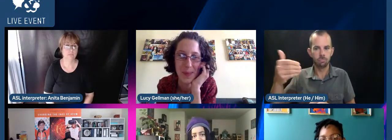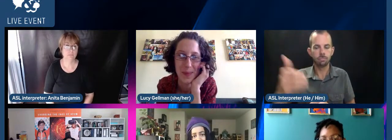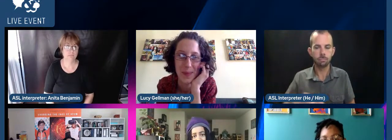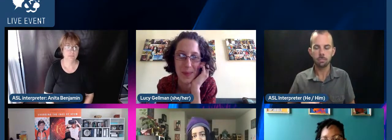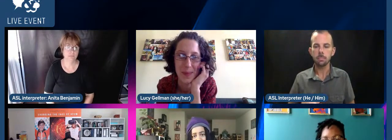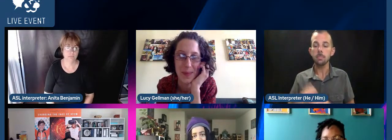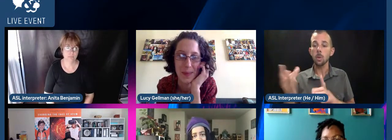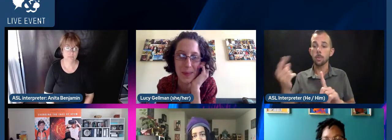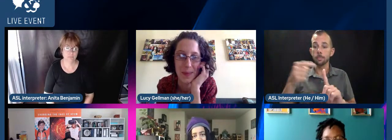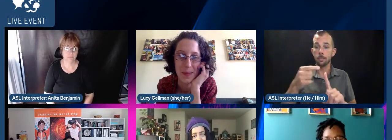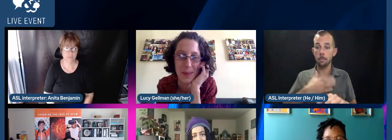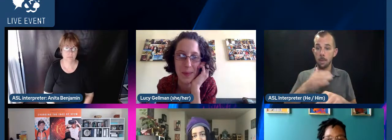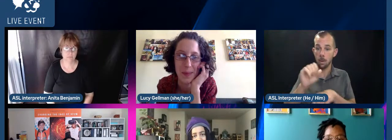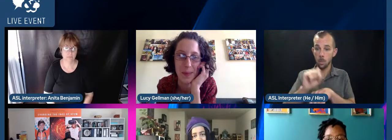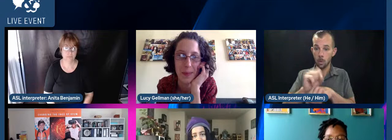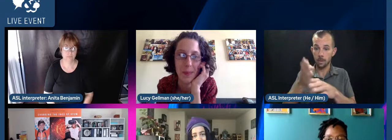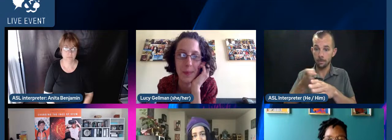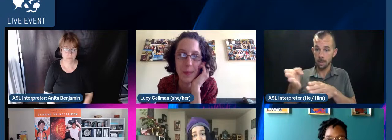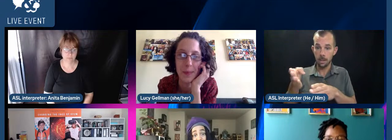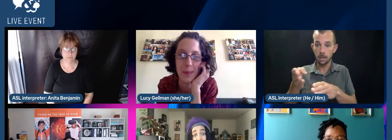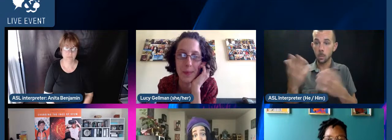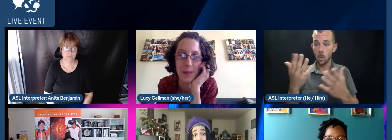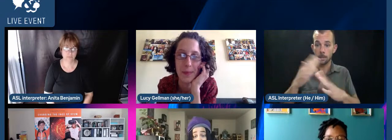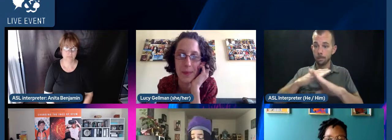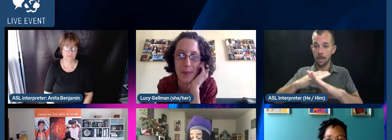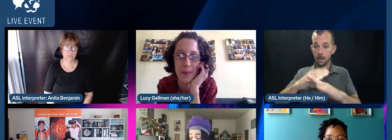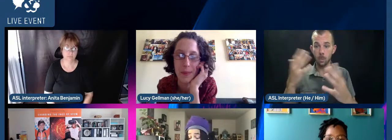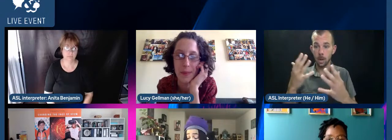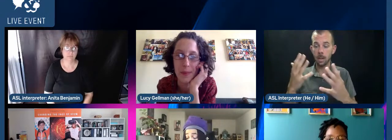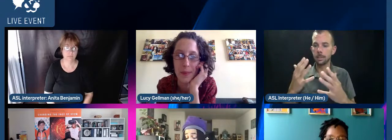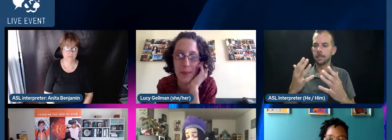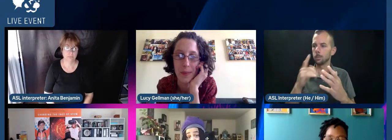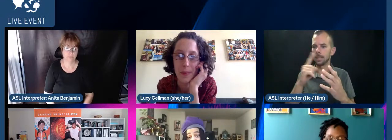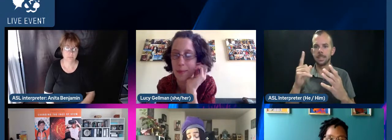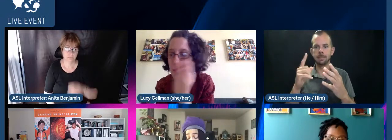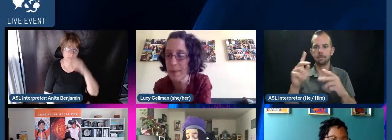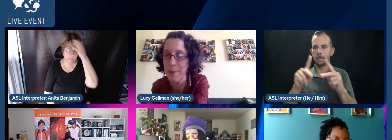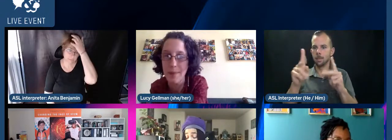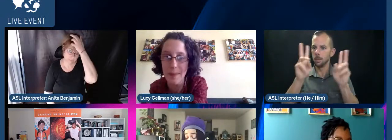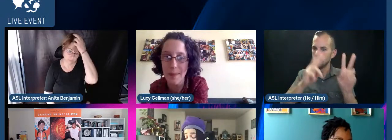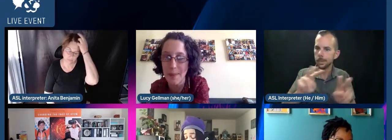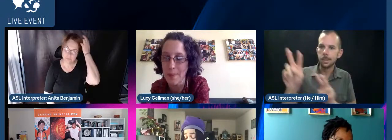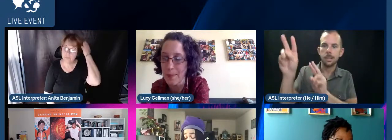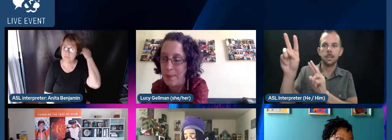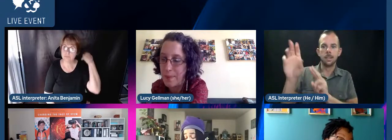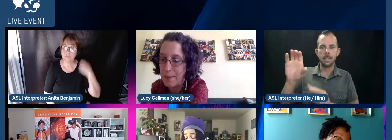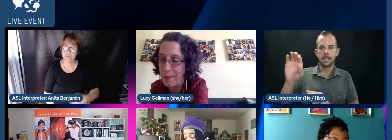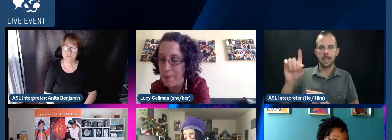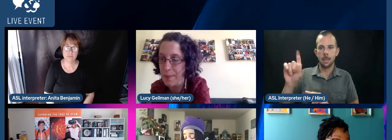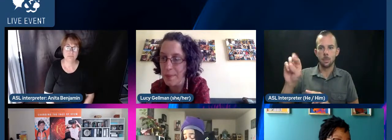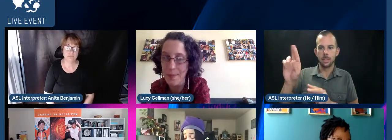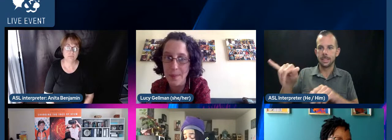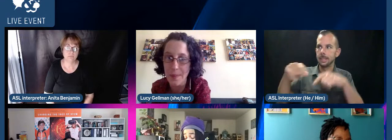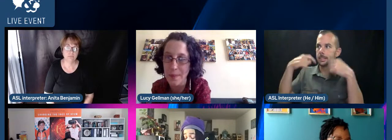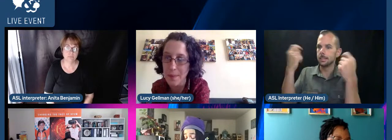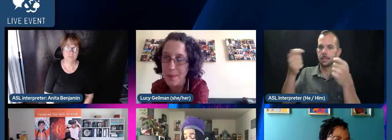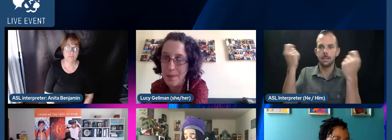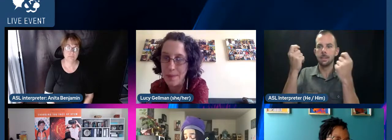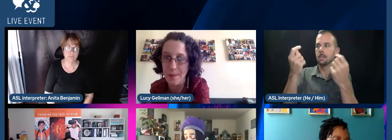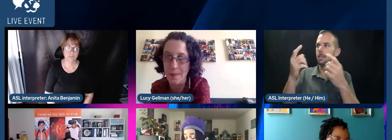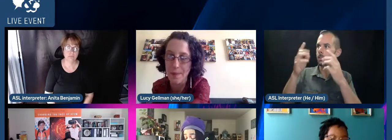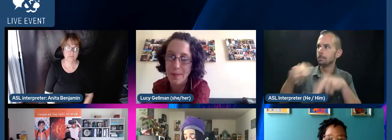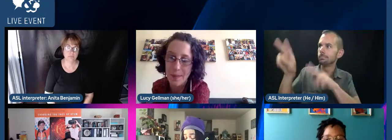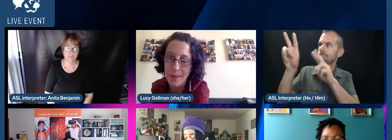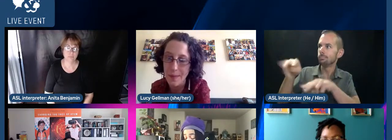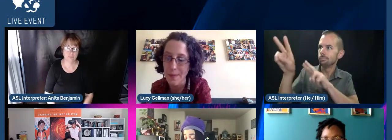is celebrityism itself, right? I think that so often there's a desire, and there was a desire in me too,